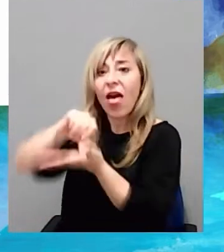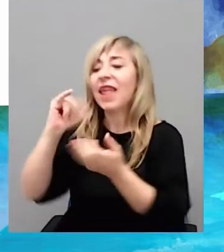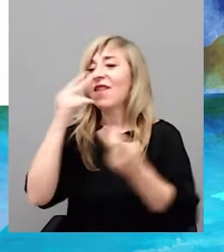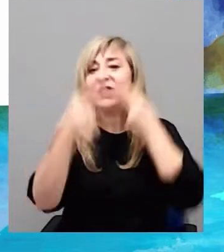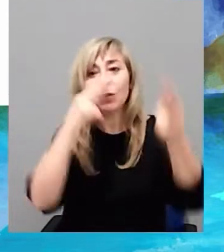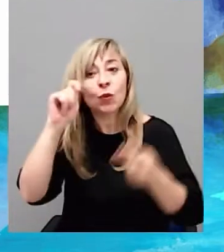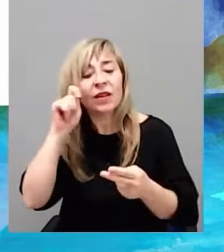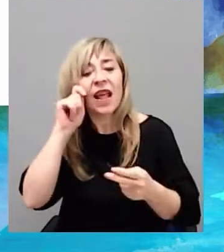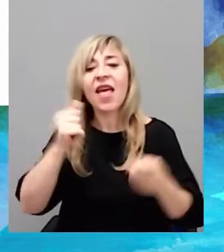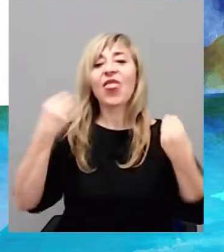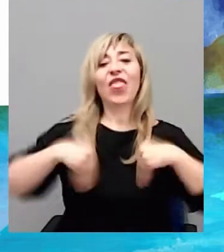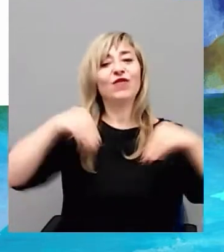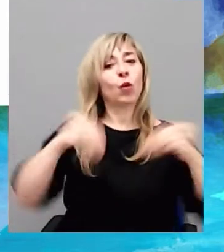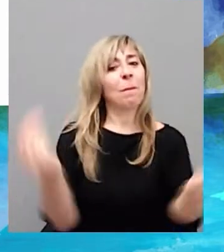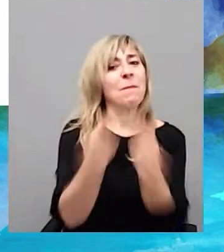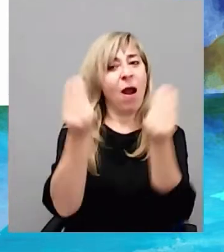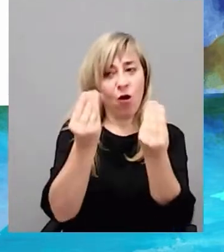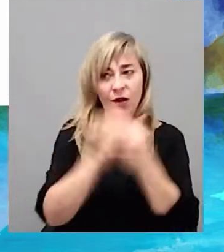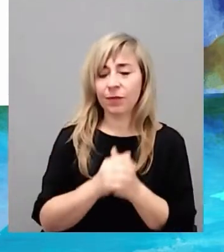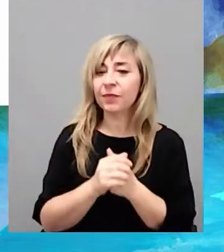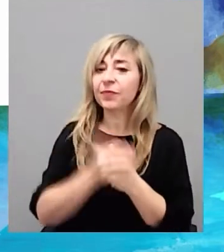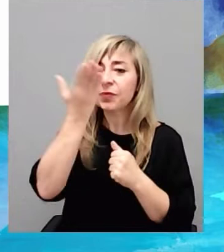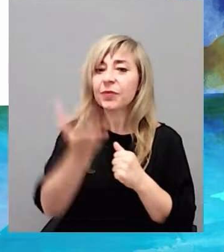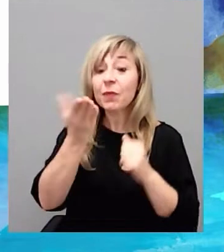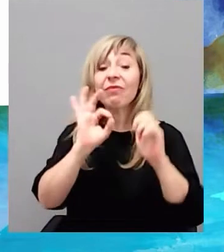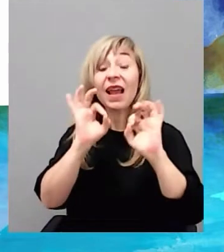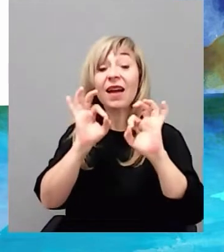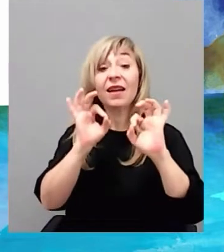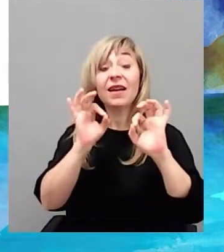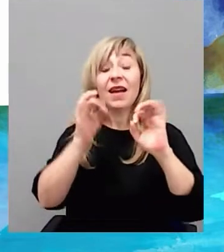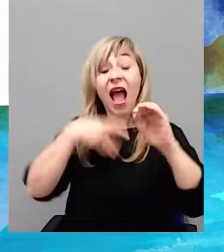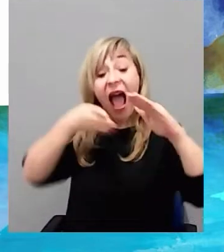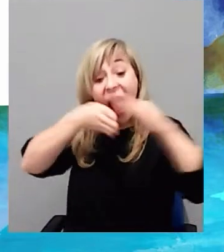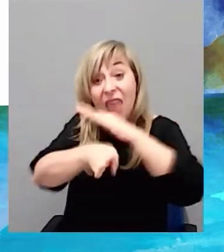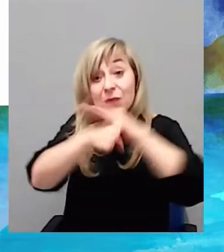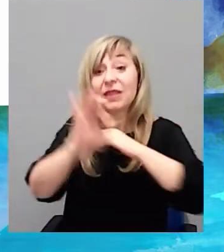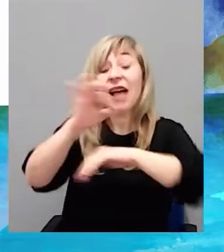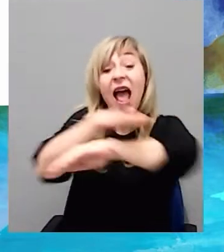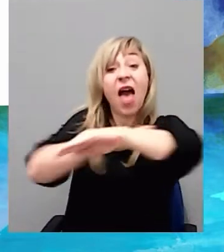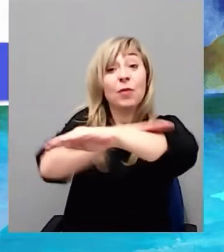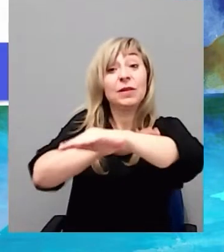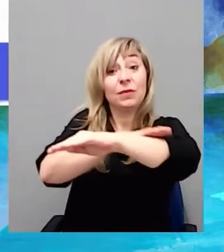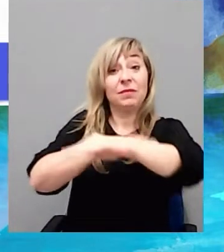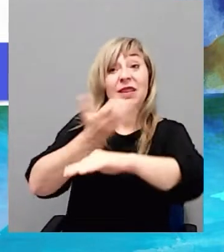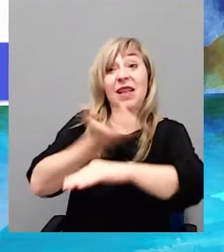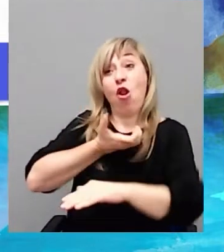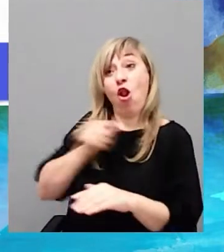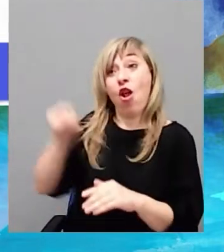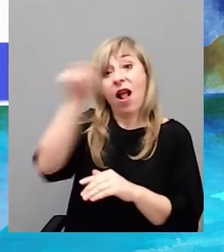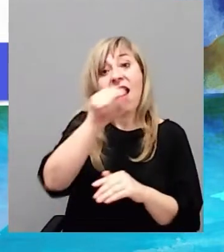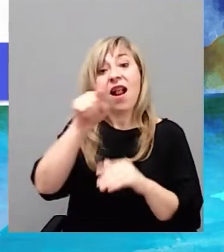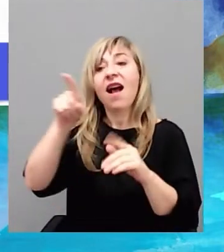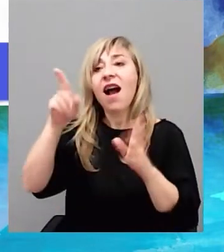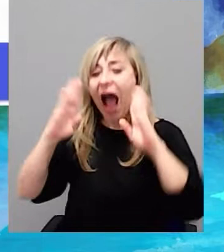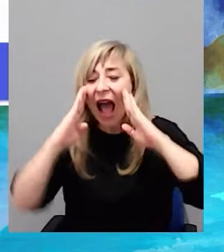and to make it as comfortable as possible for visitors. But accessibility through local administrations is not an